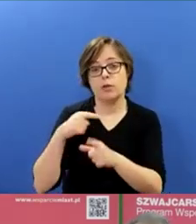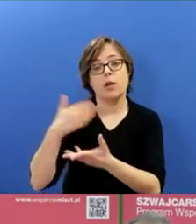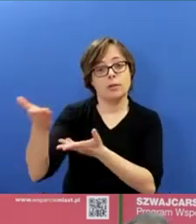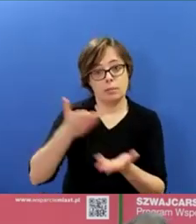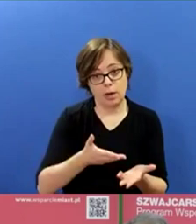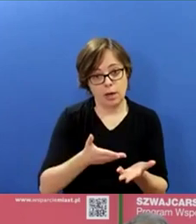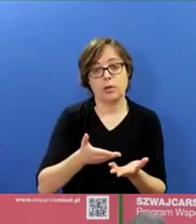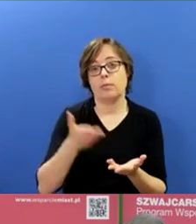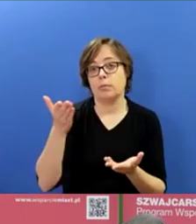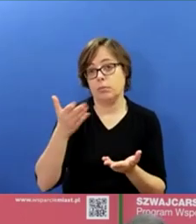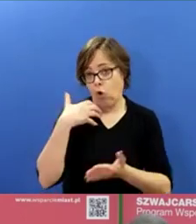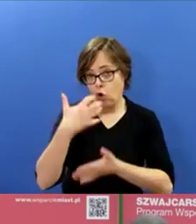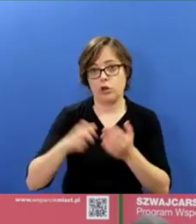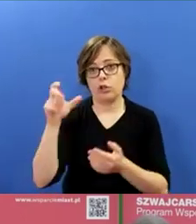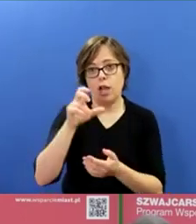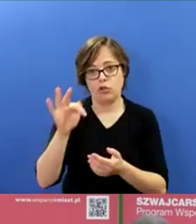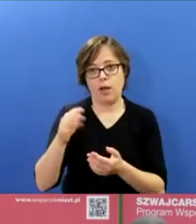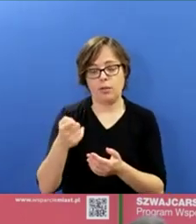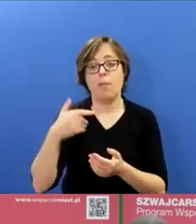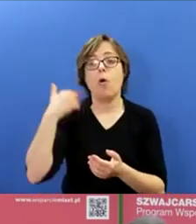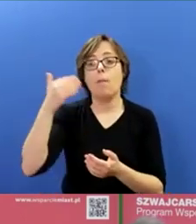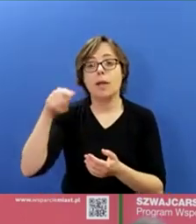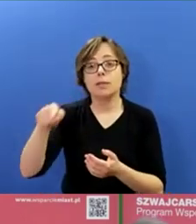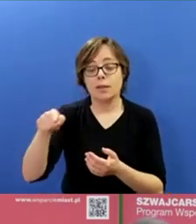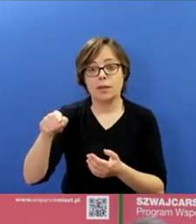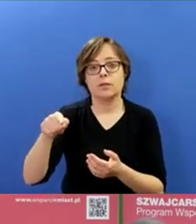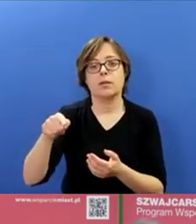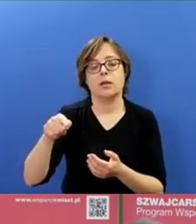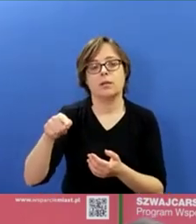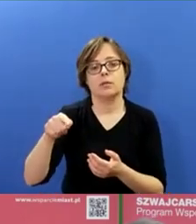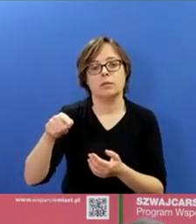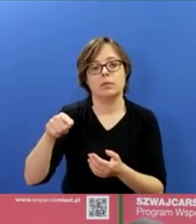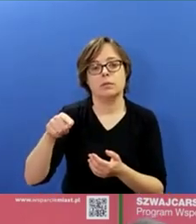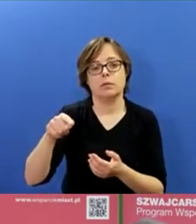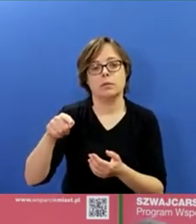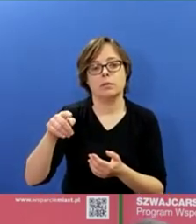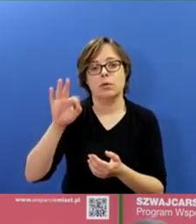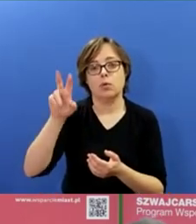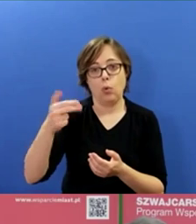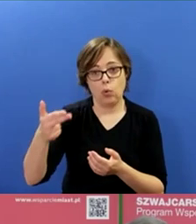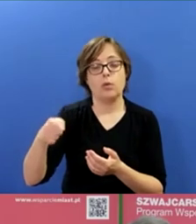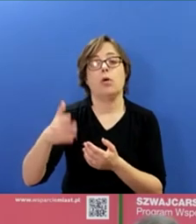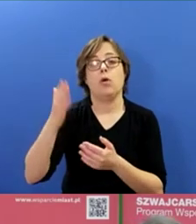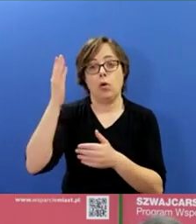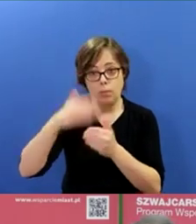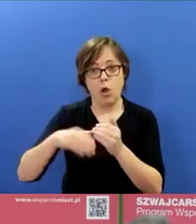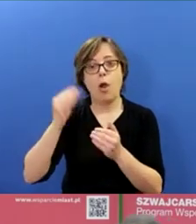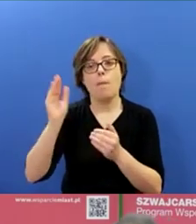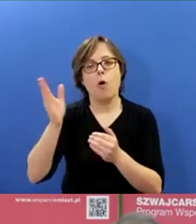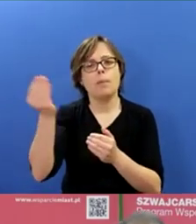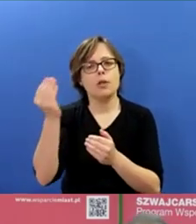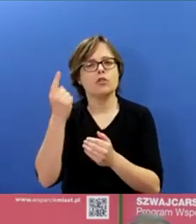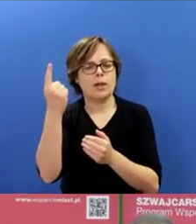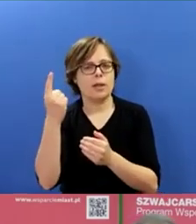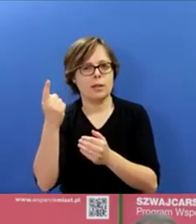you that you can use the chat, you can ask the questions via the chat. After the